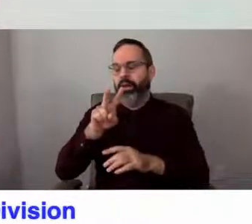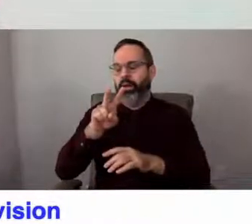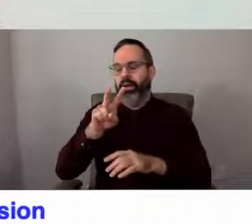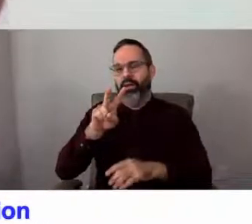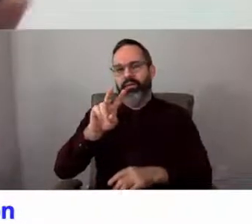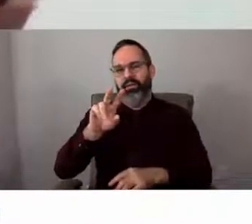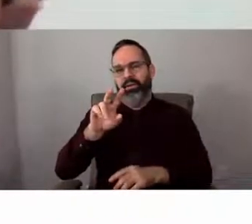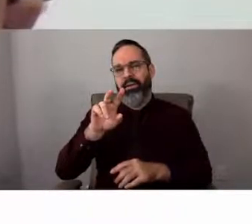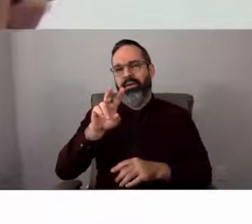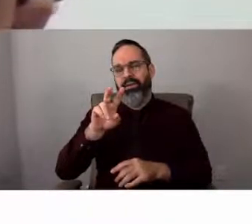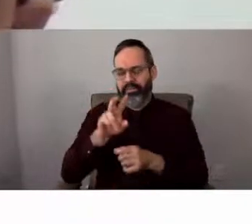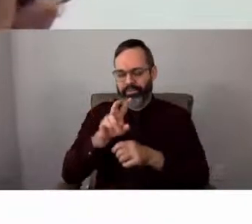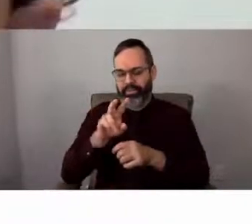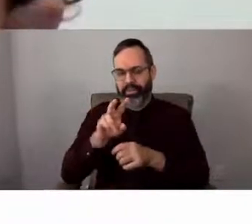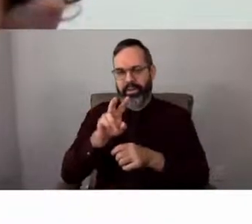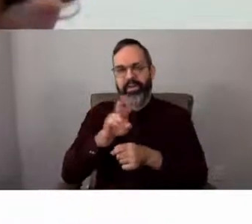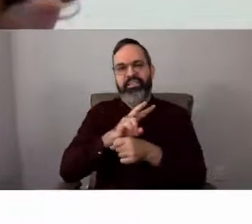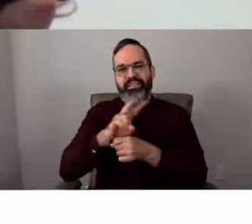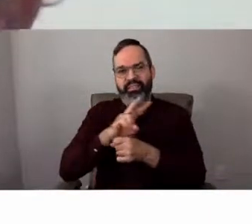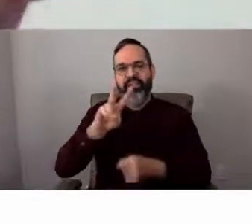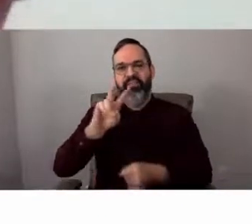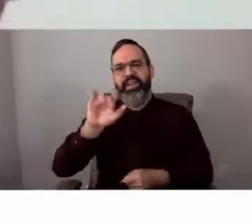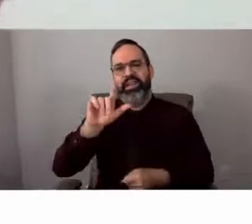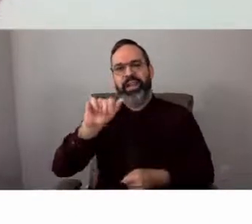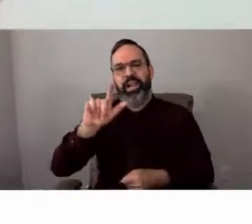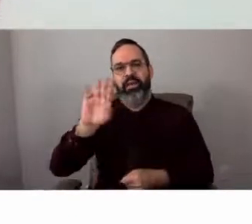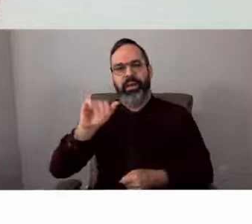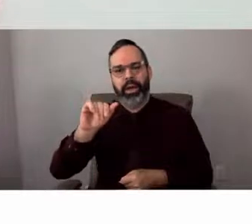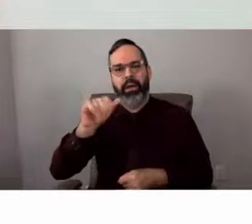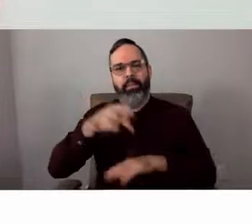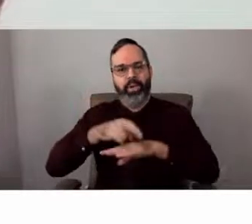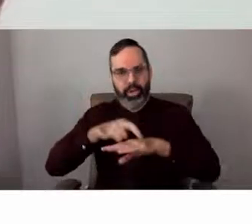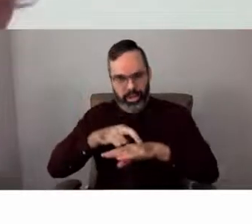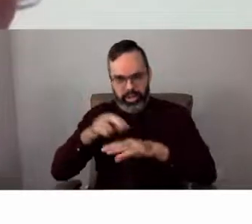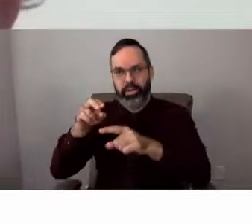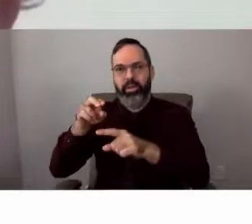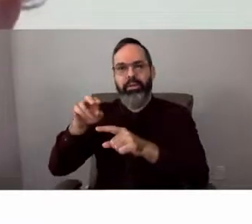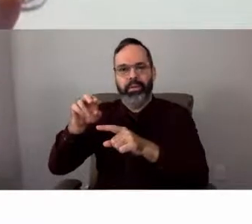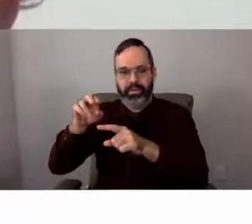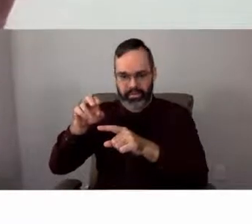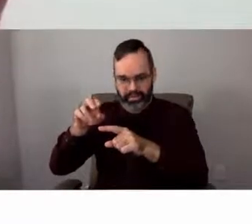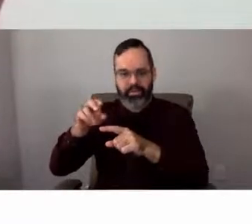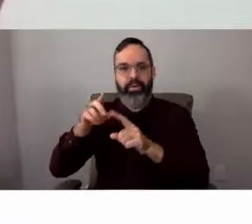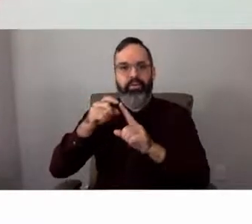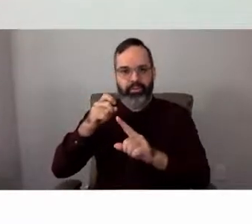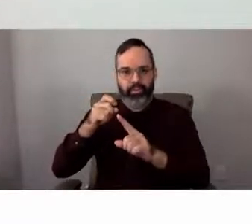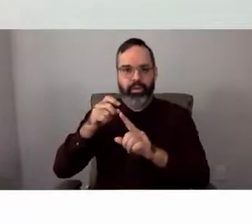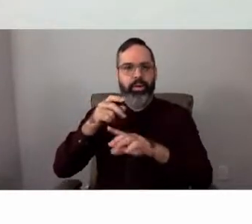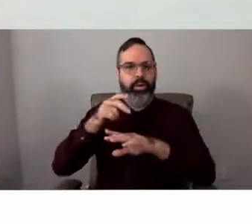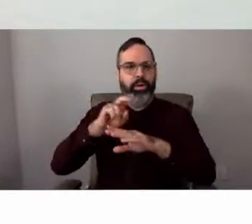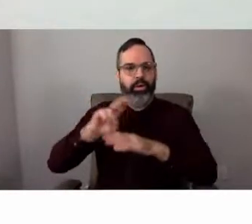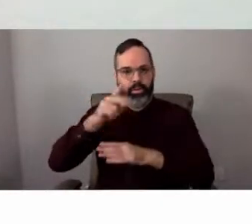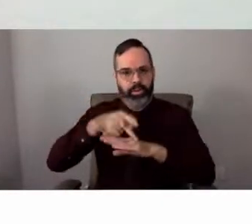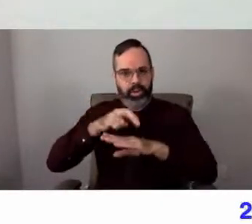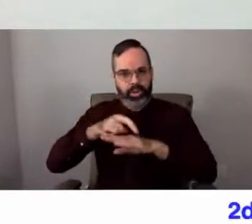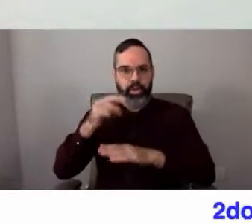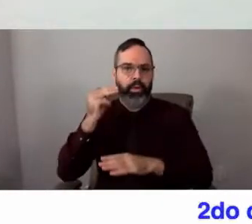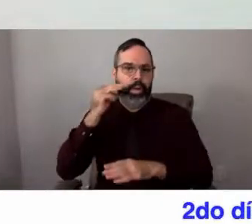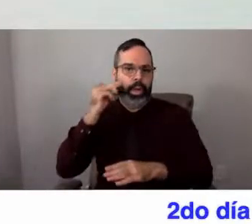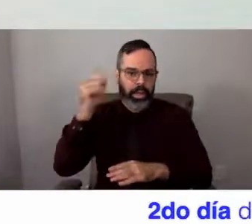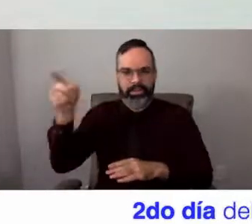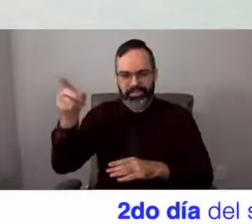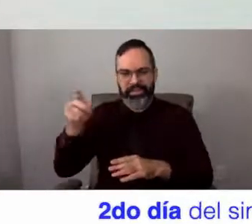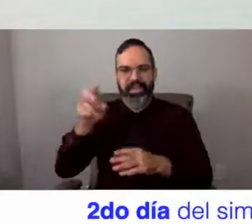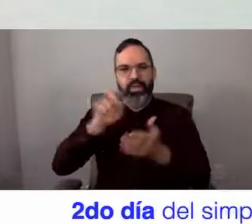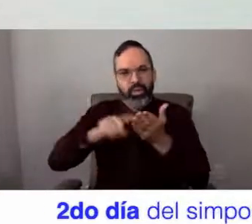bachelor's degree in biology in UPR Mayagüez, where she did some research projects in